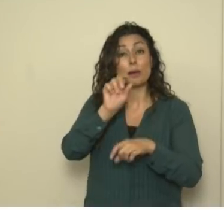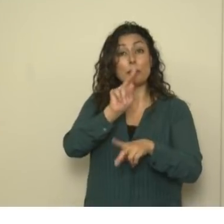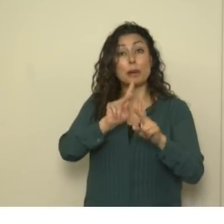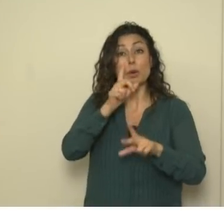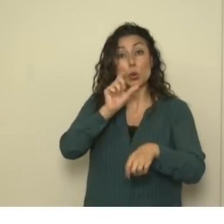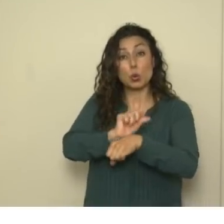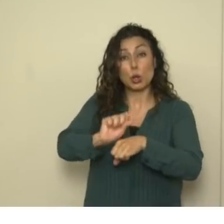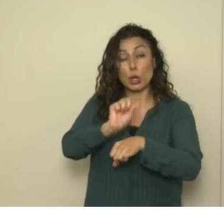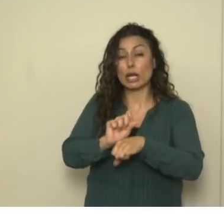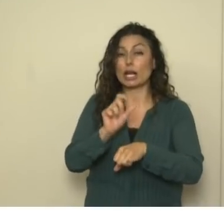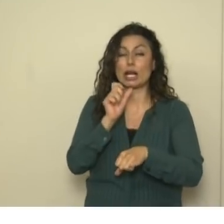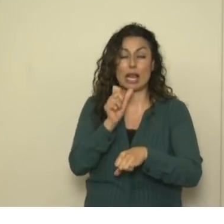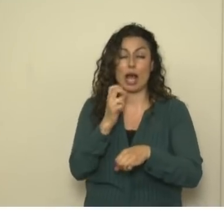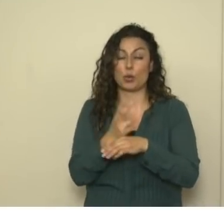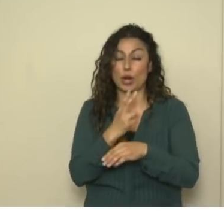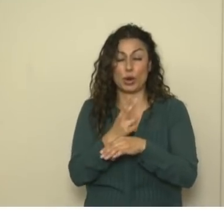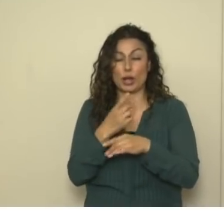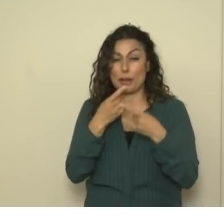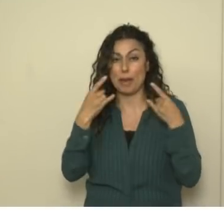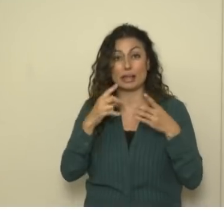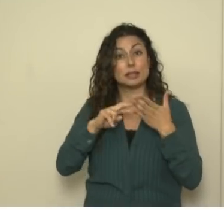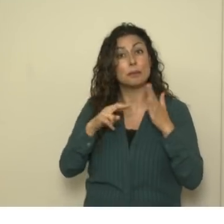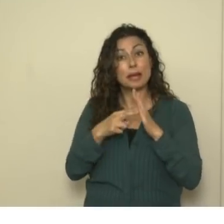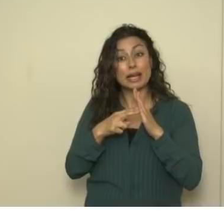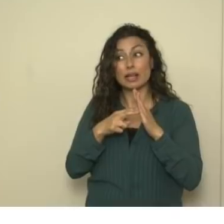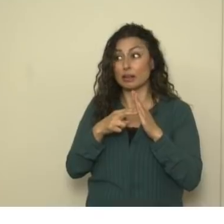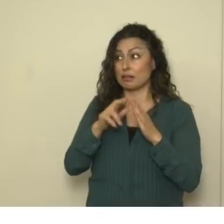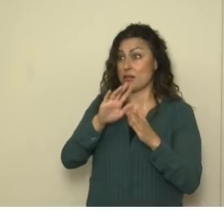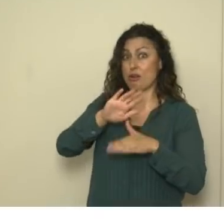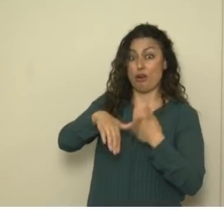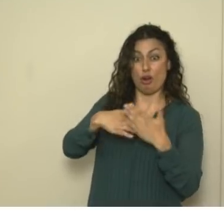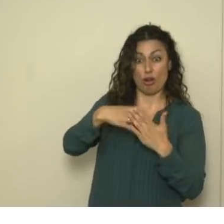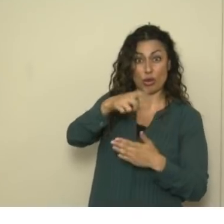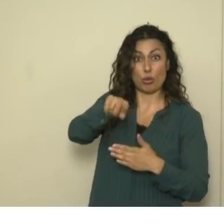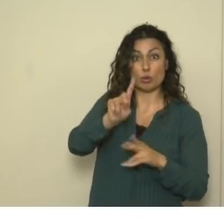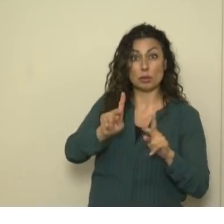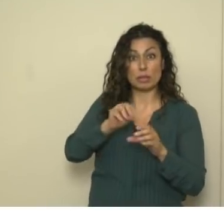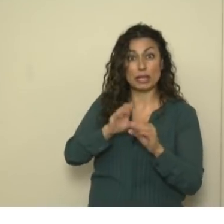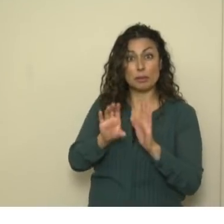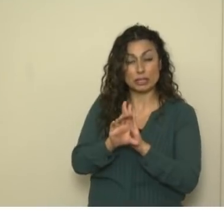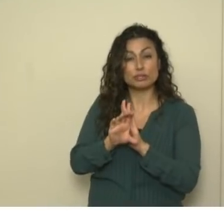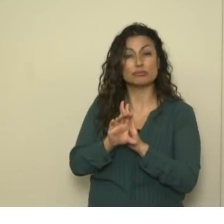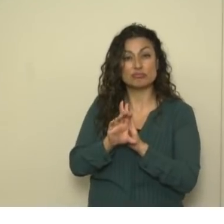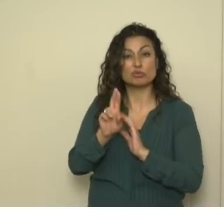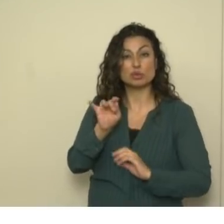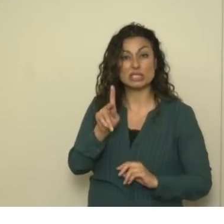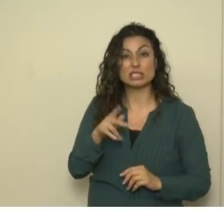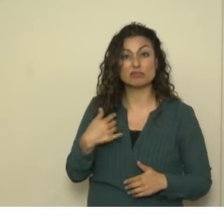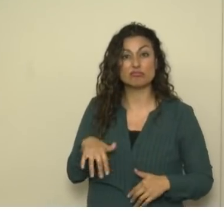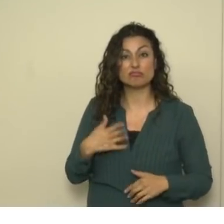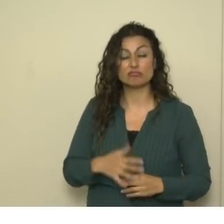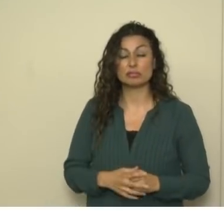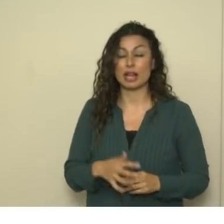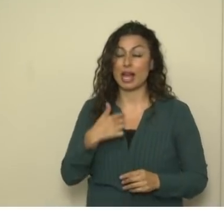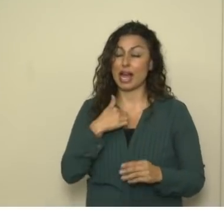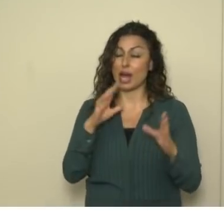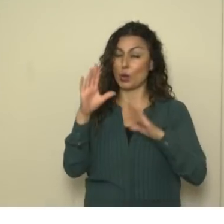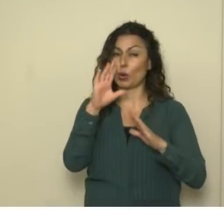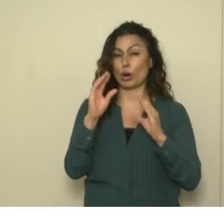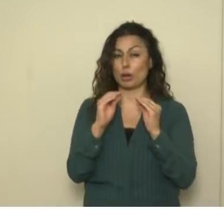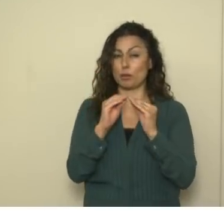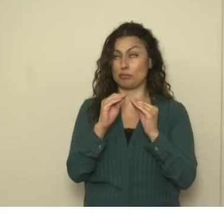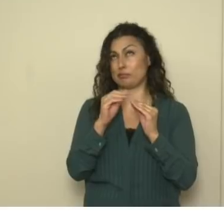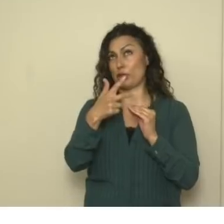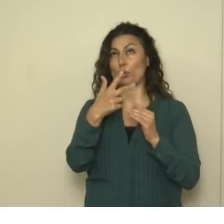tell, but I can tell. That means they're at risk. And I worry about three things more than the